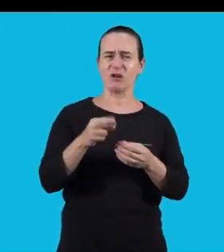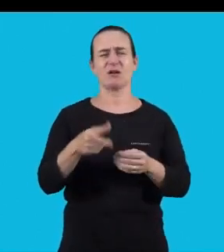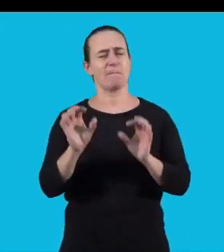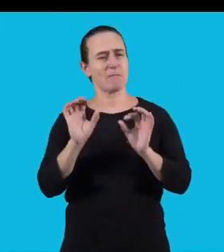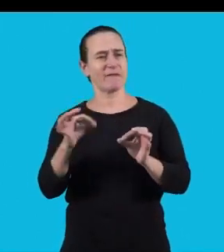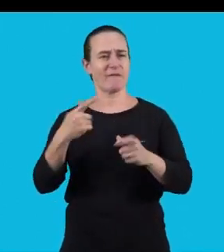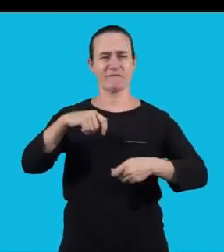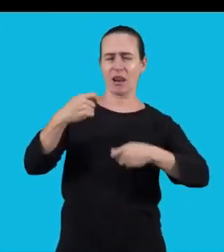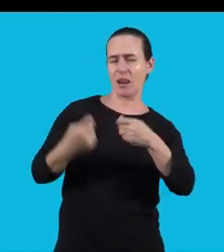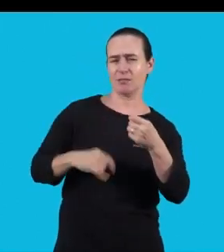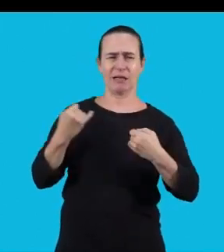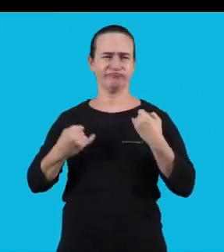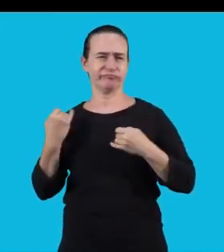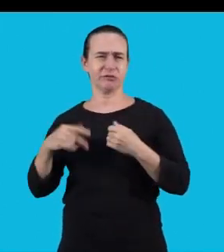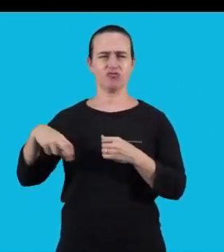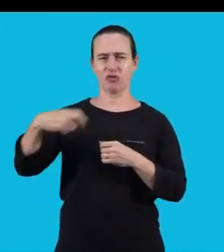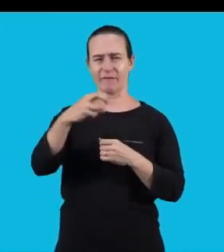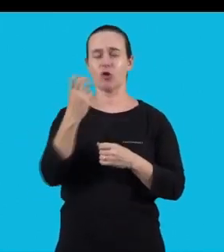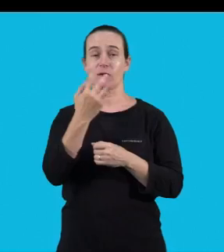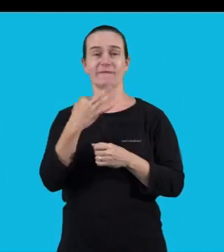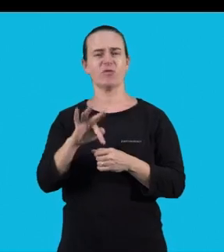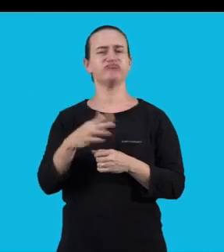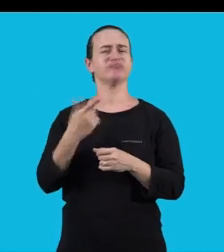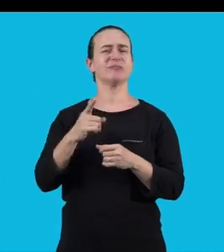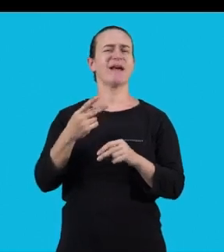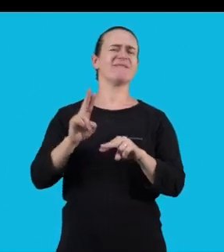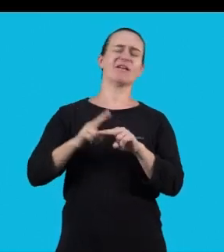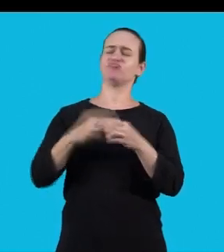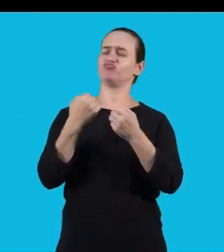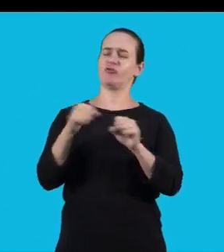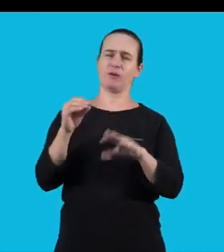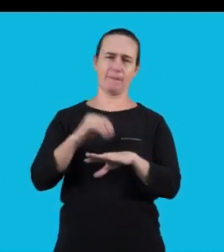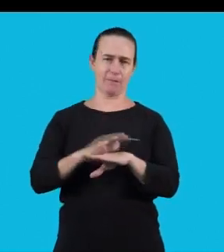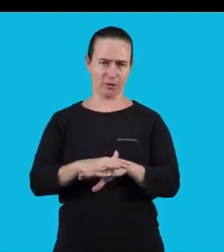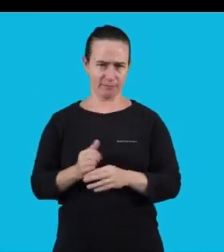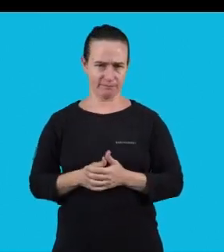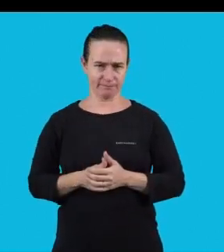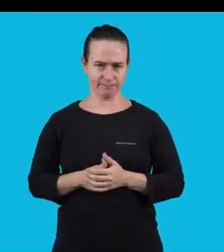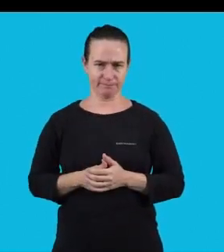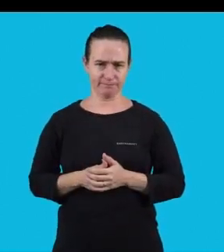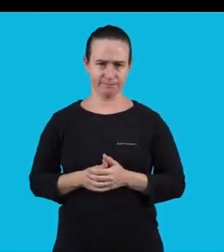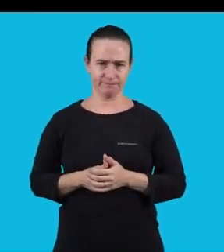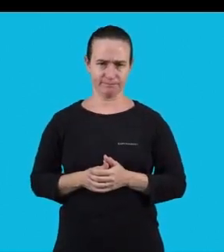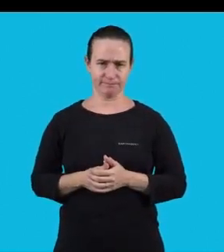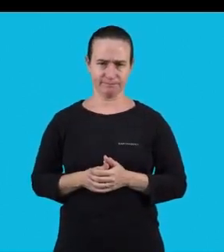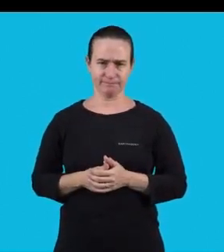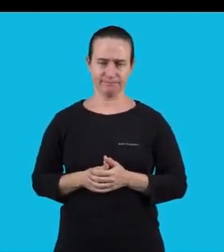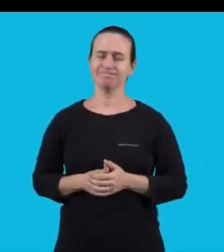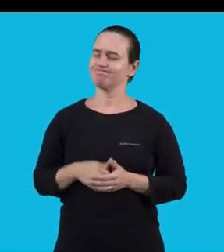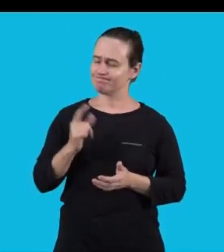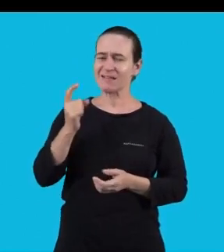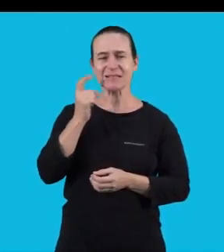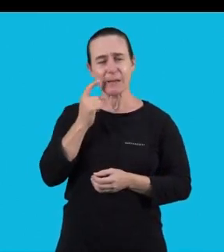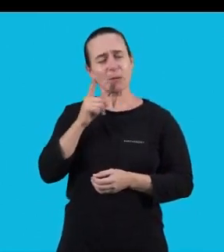perfect for flexible adventure travelers looking for fuss-free bookings. Very simple. Make sure